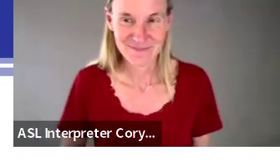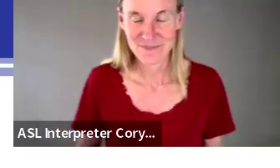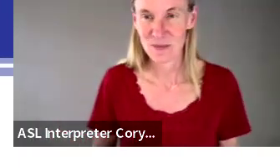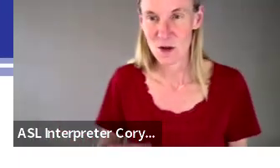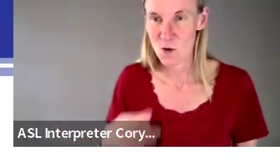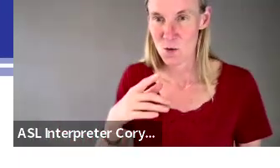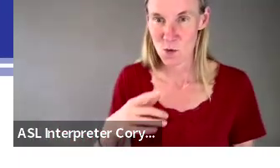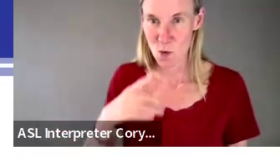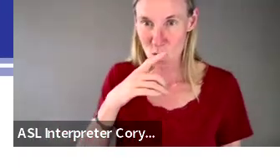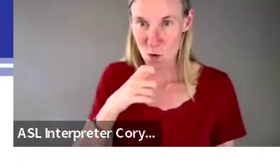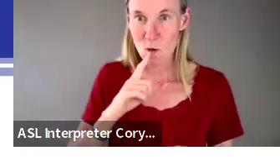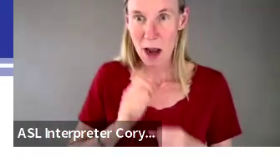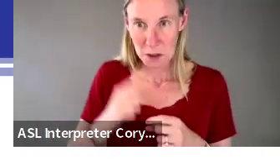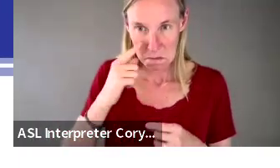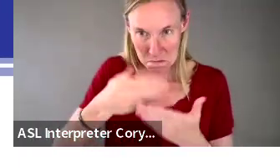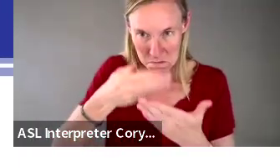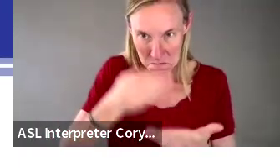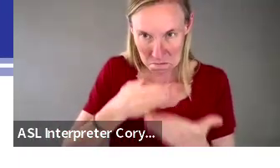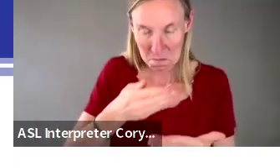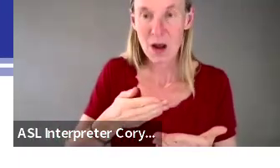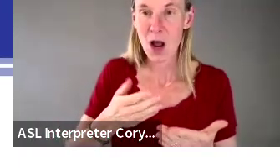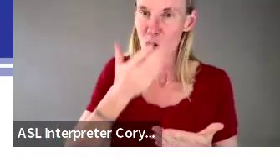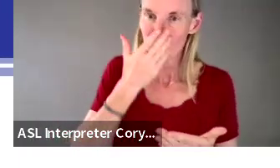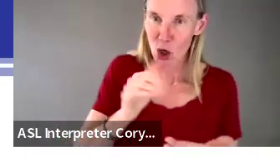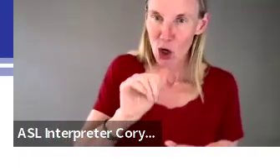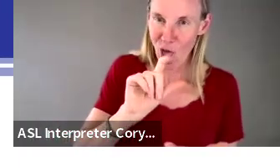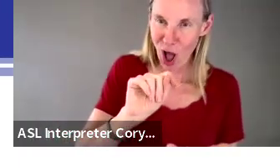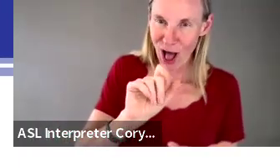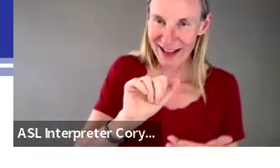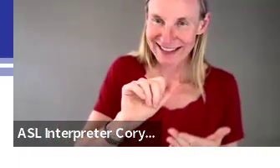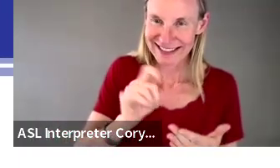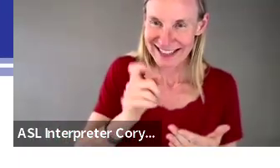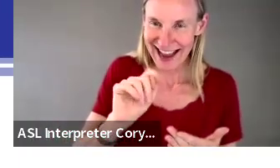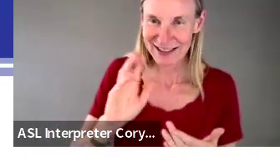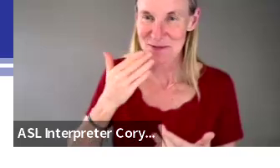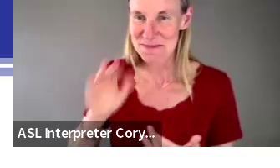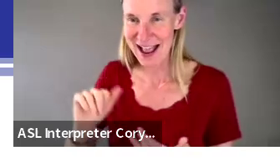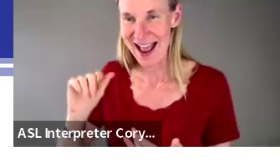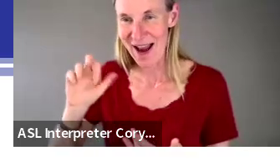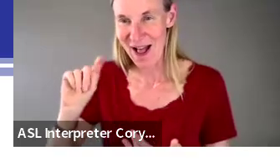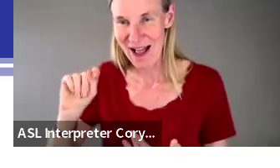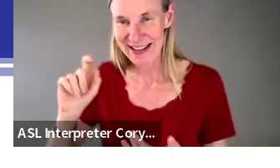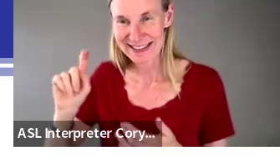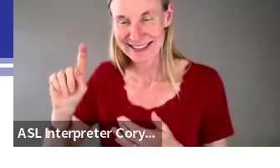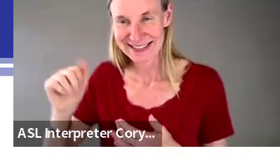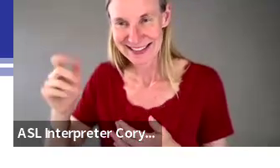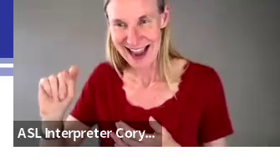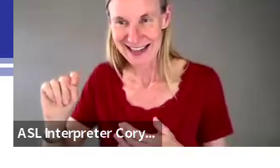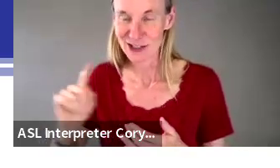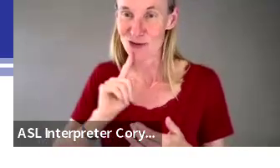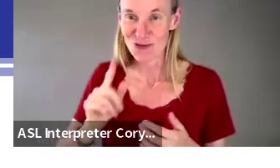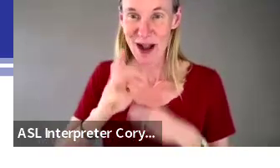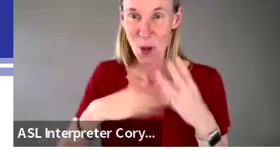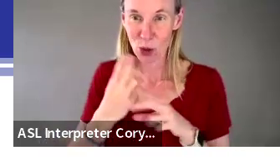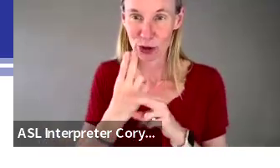can say if that alt text is good or bad? It's going to be up to a real world user or an accessibility tester.